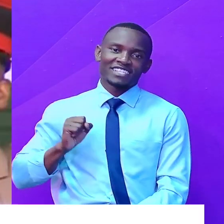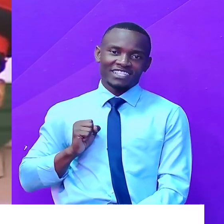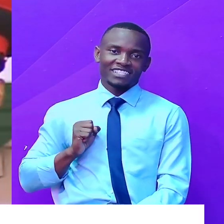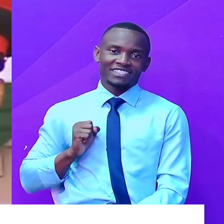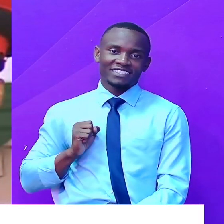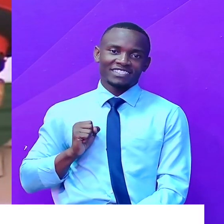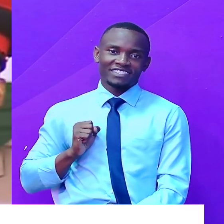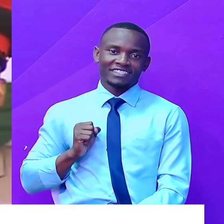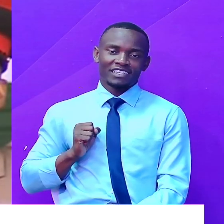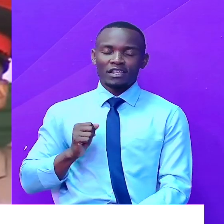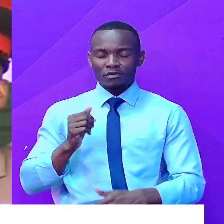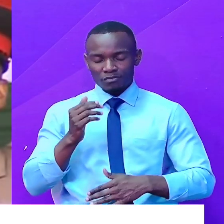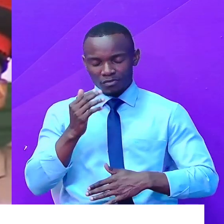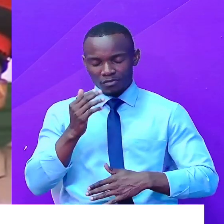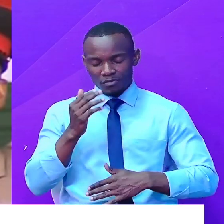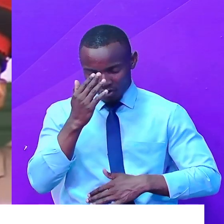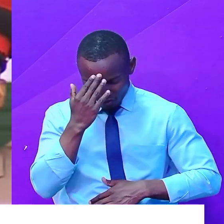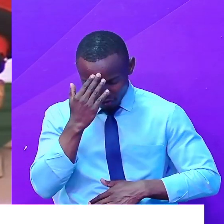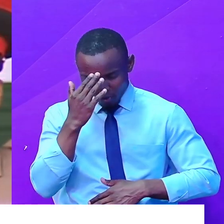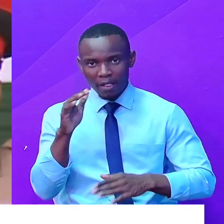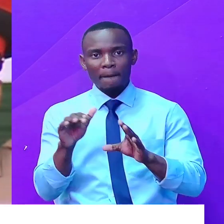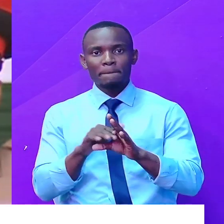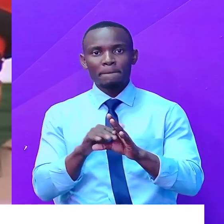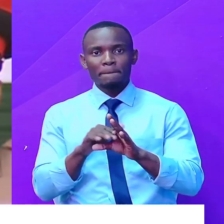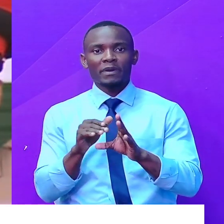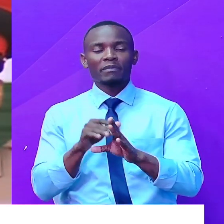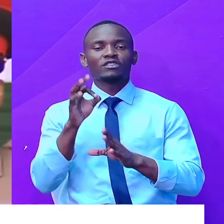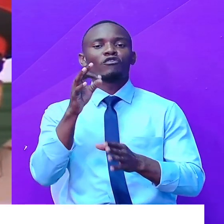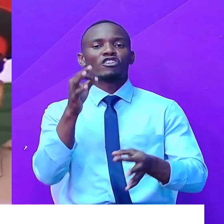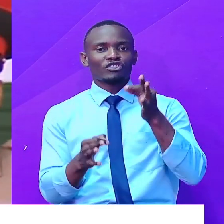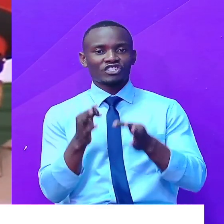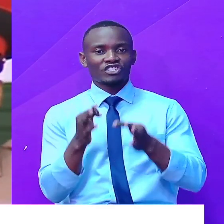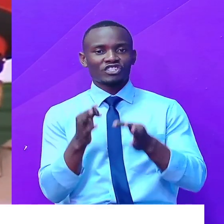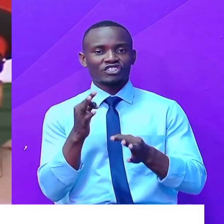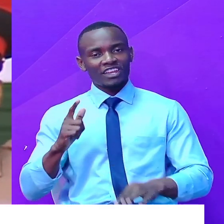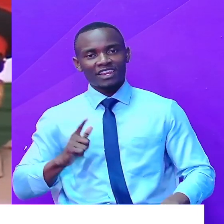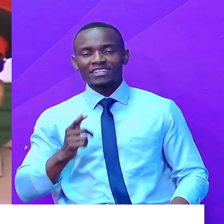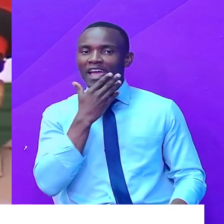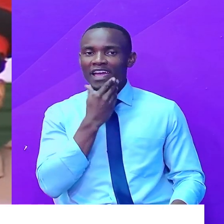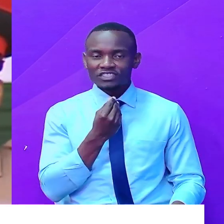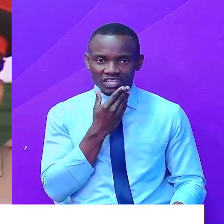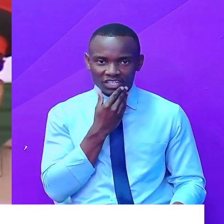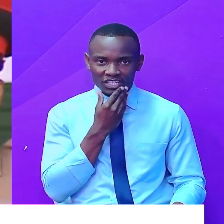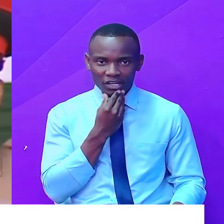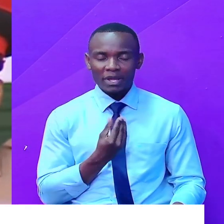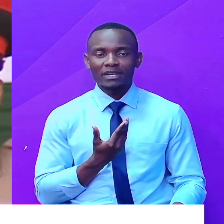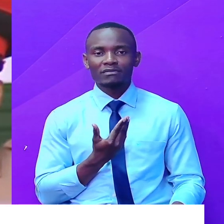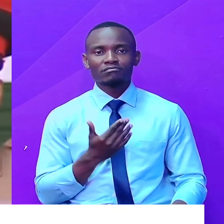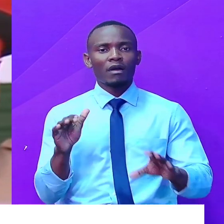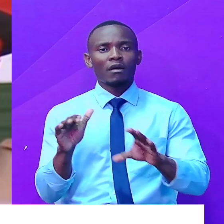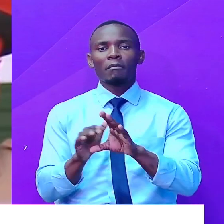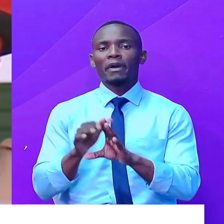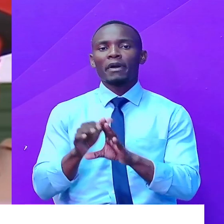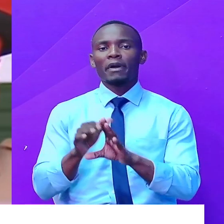honorable members of Judiciary, ladies and gentlemen, members of the